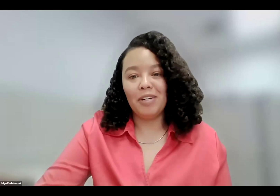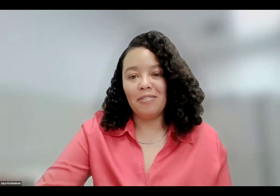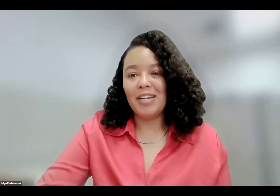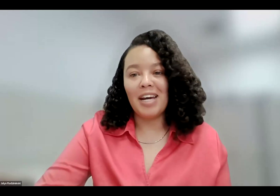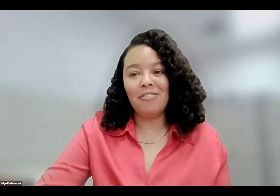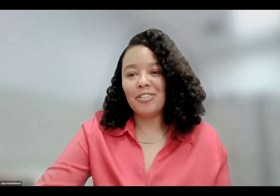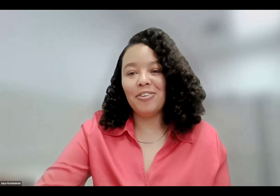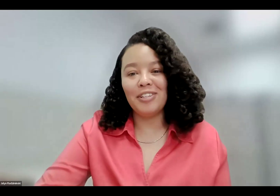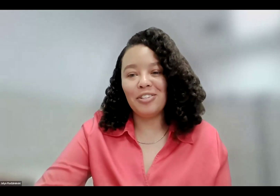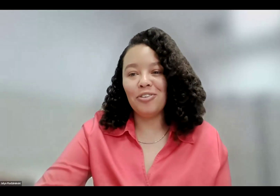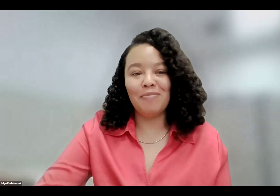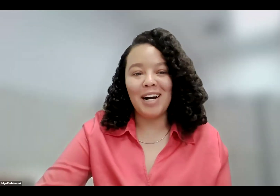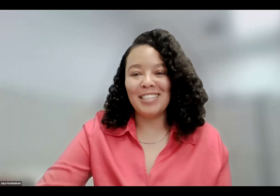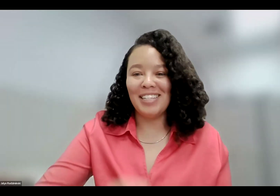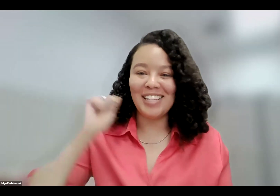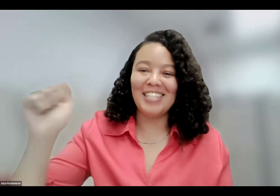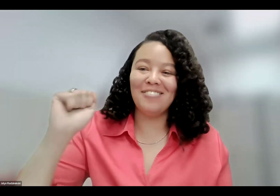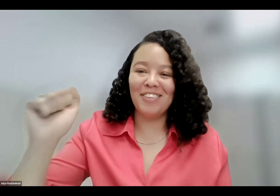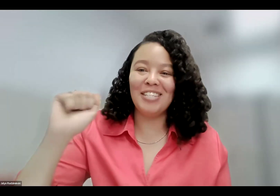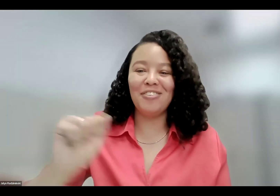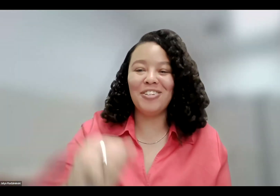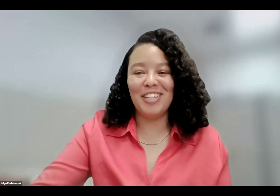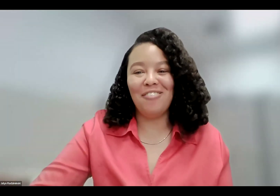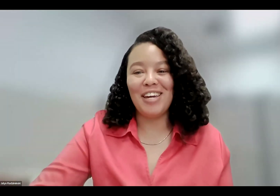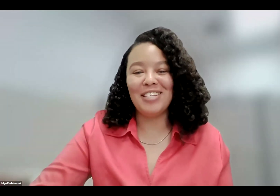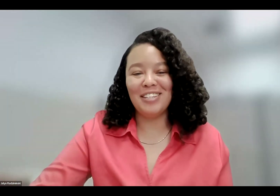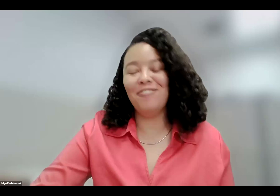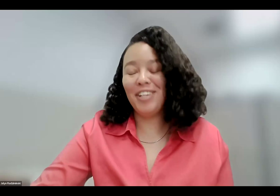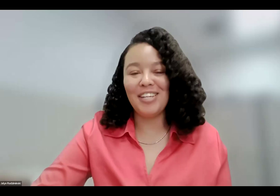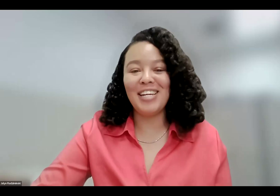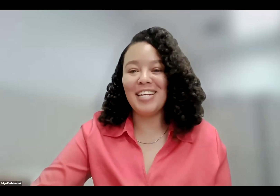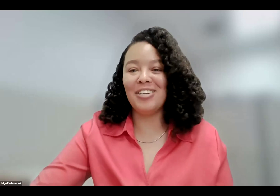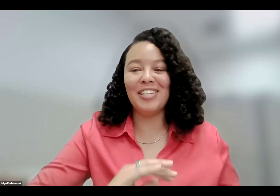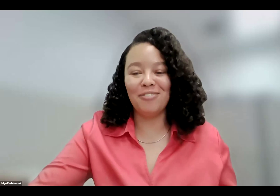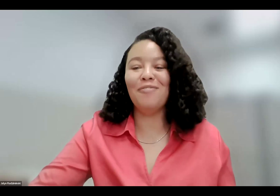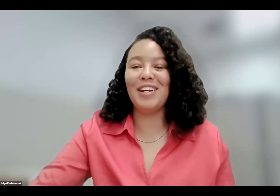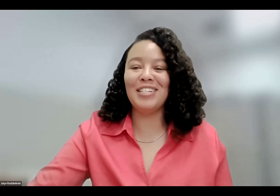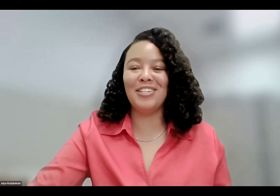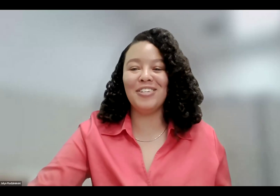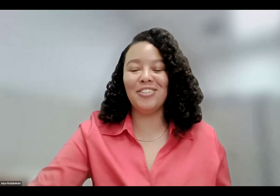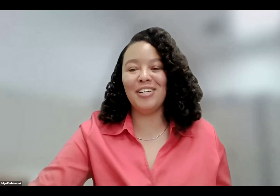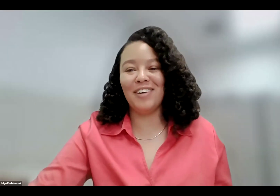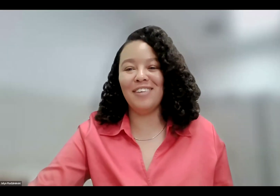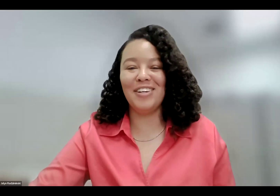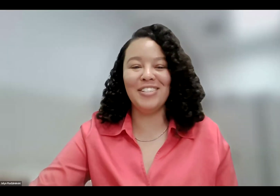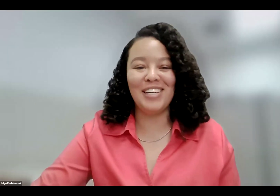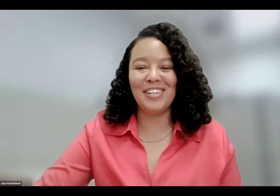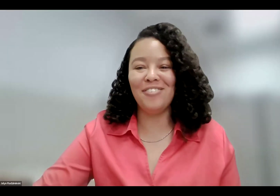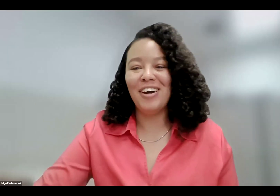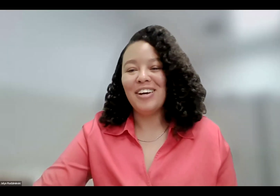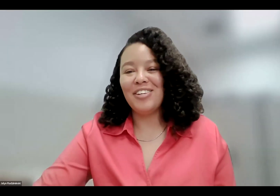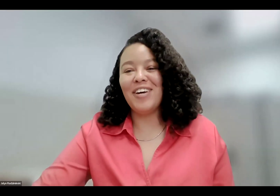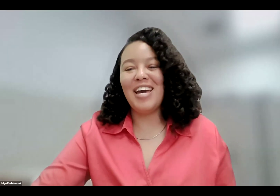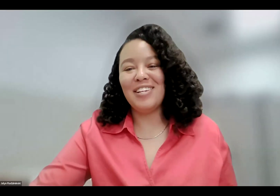Absolutely. We need every tool in the toolbox to get this future that we really need, so this won't be an issue in 25 years, like